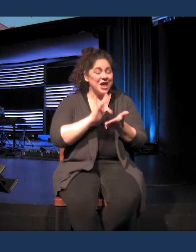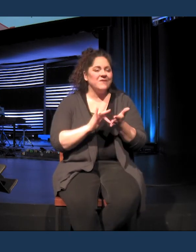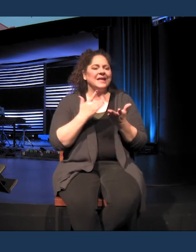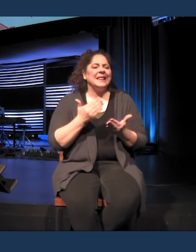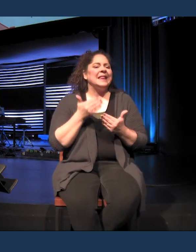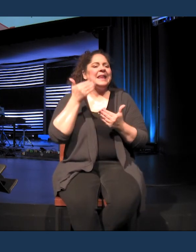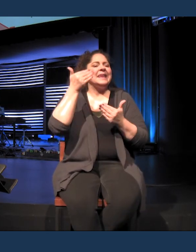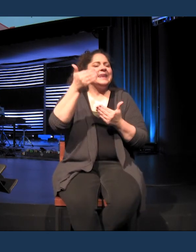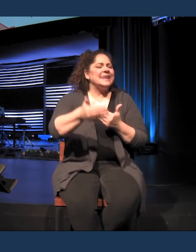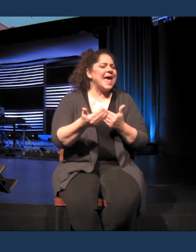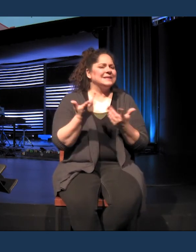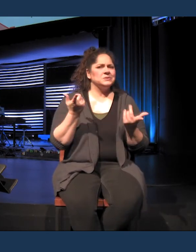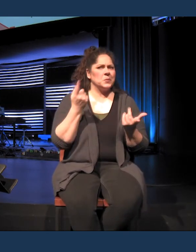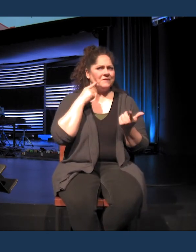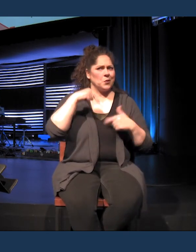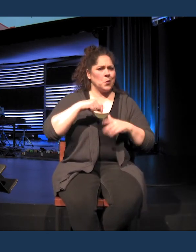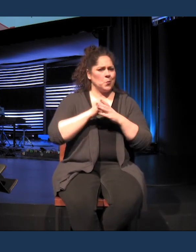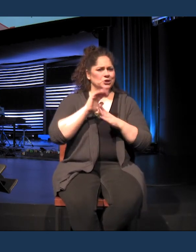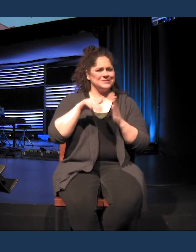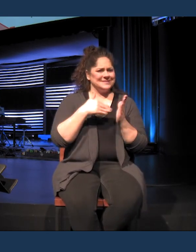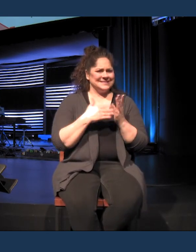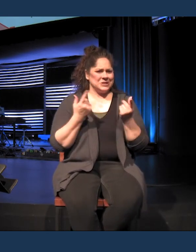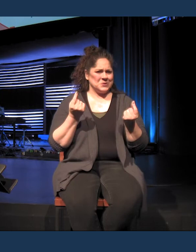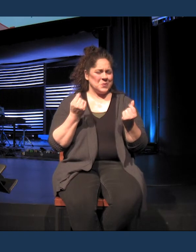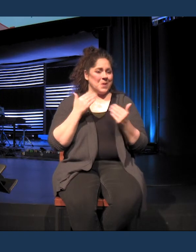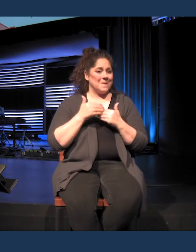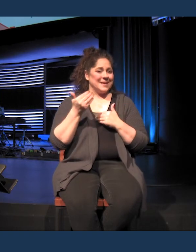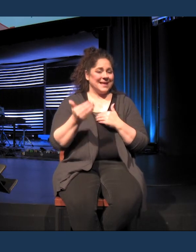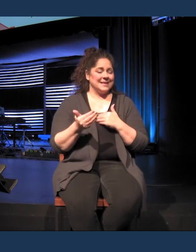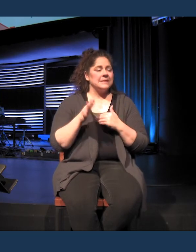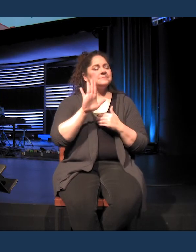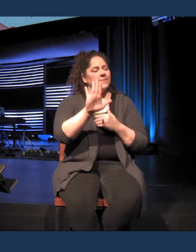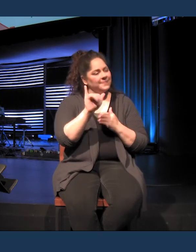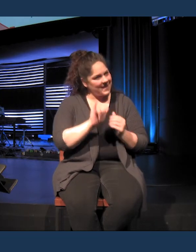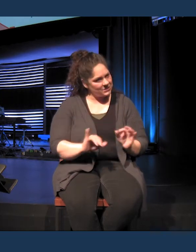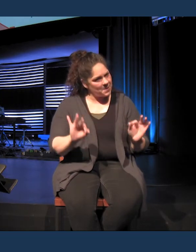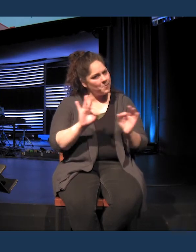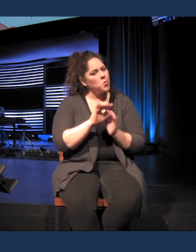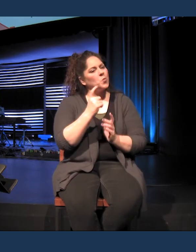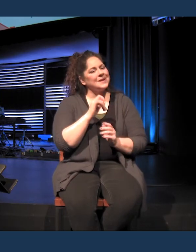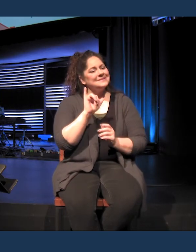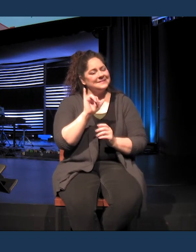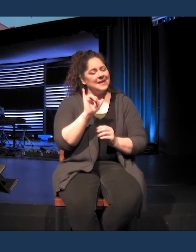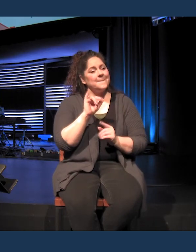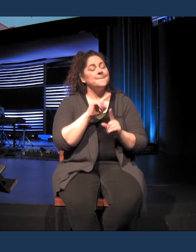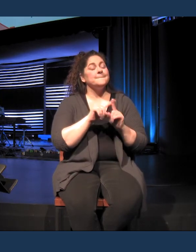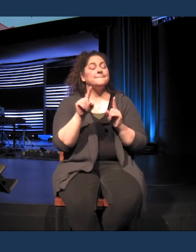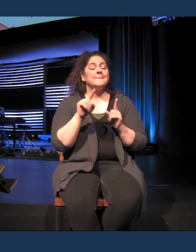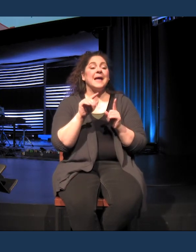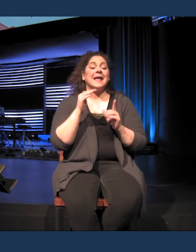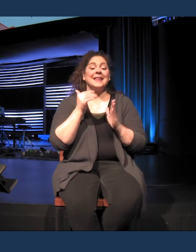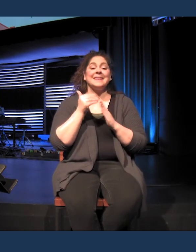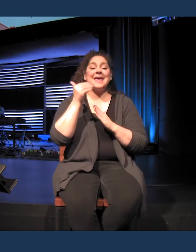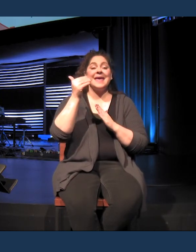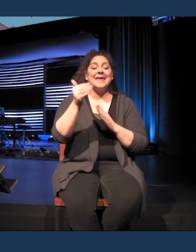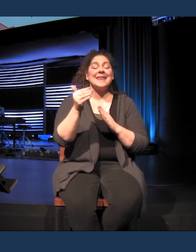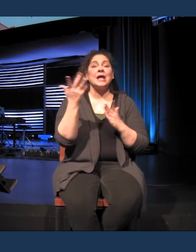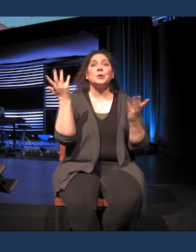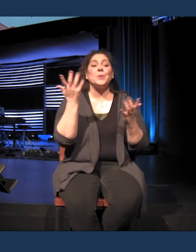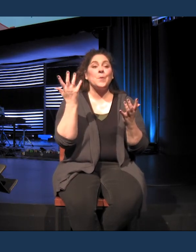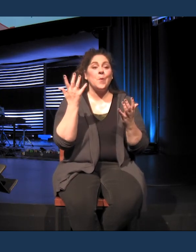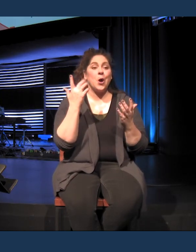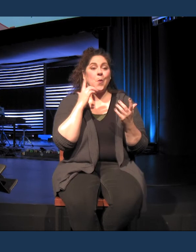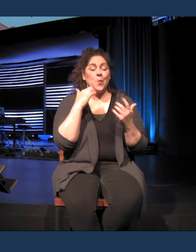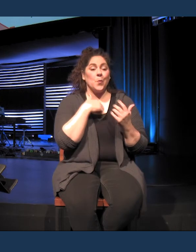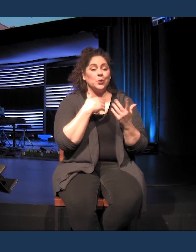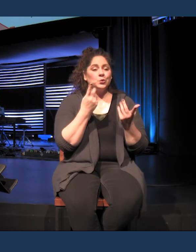Center? And I get that. That's an important question. But before we start looking at what's the next big thing we're going to do,